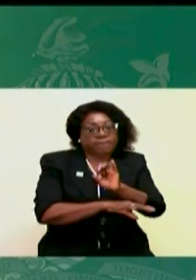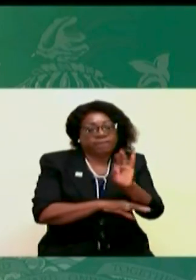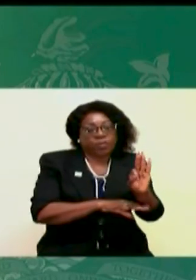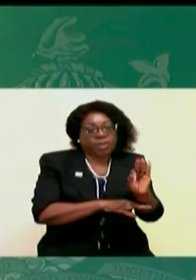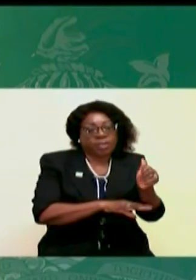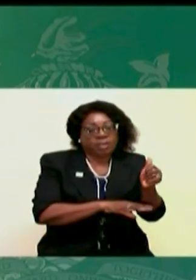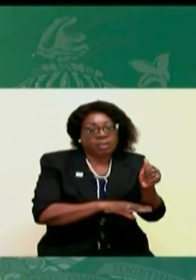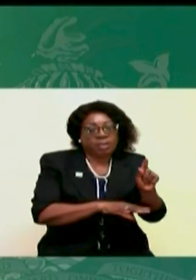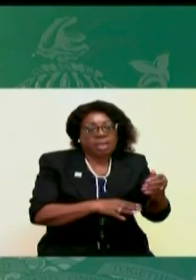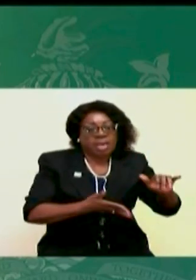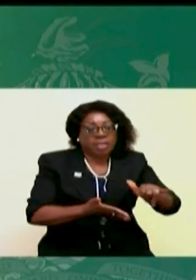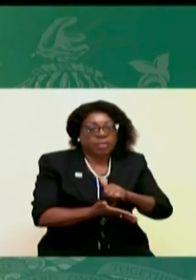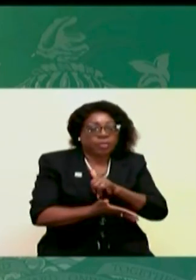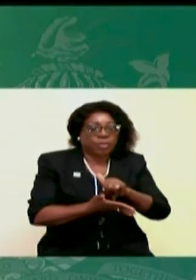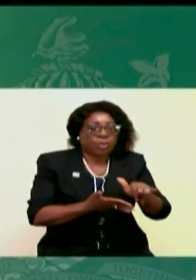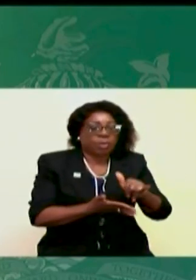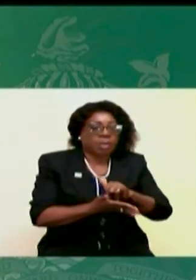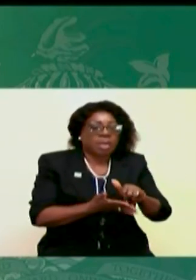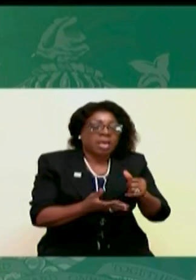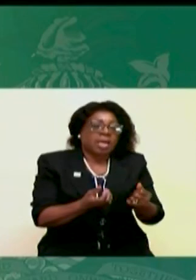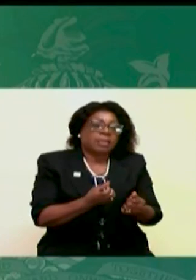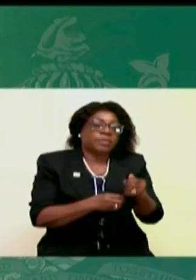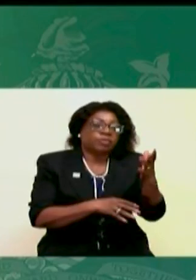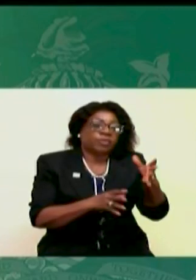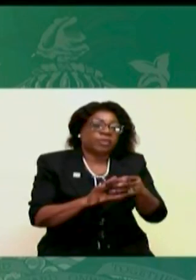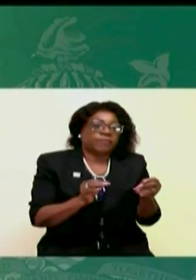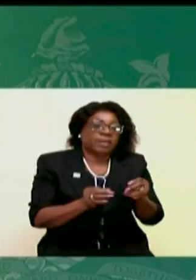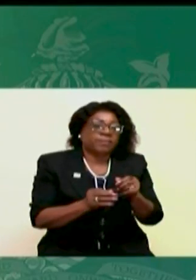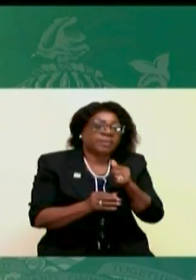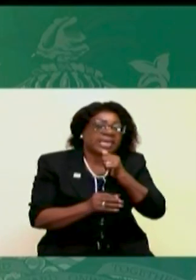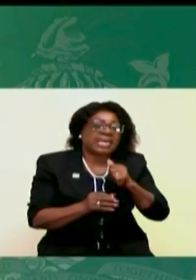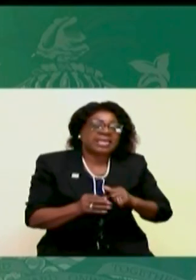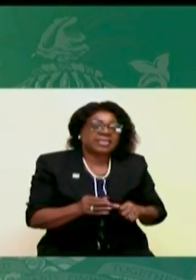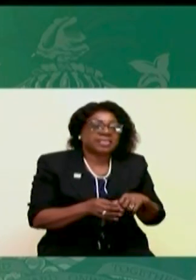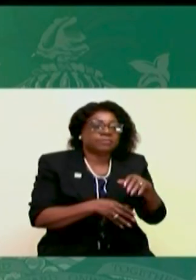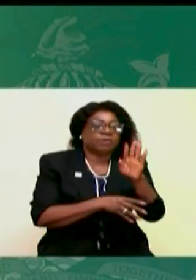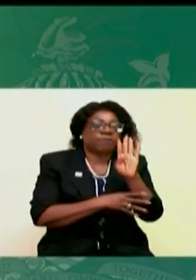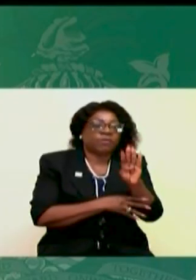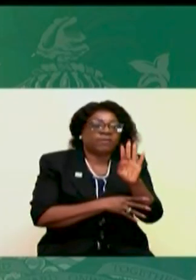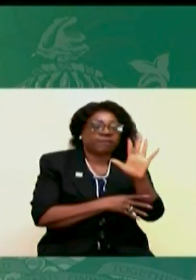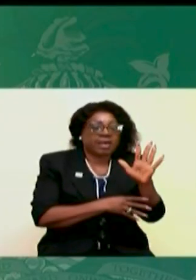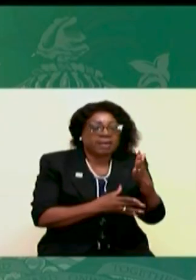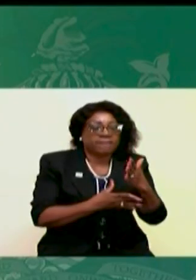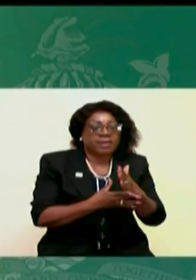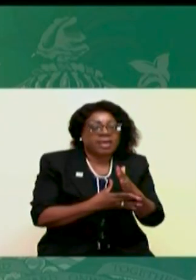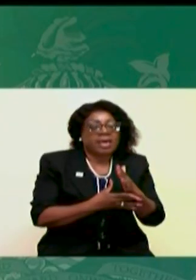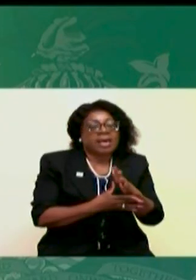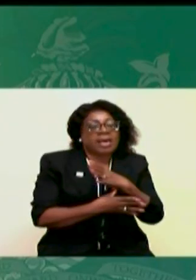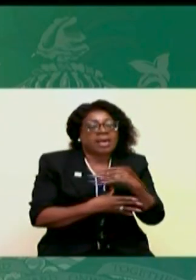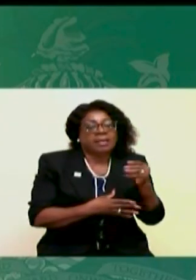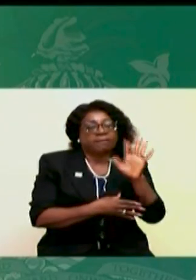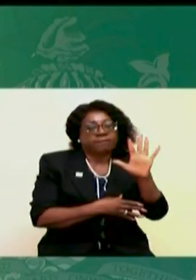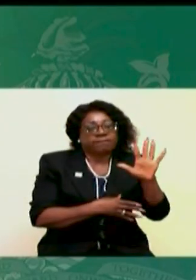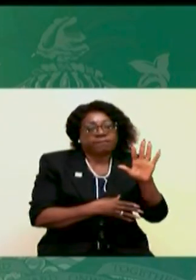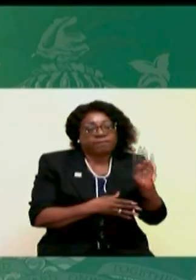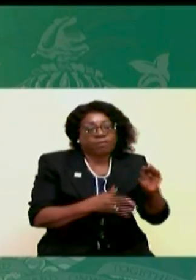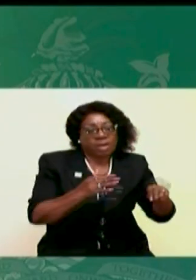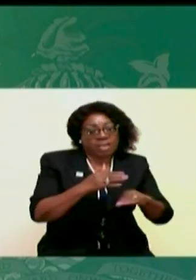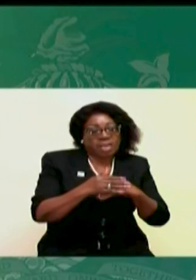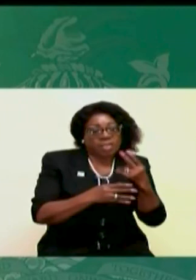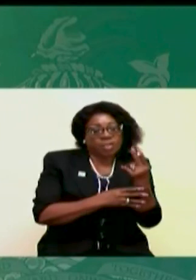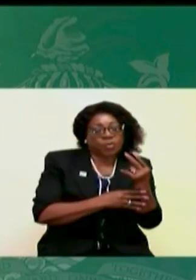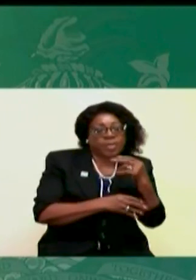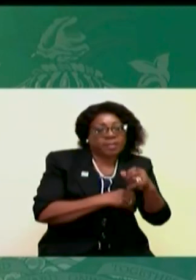majority of the ages of our visitors were between 45 and 54, and also under 12.